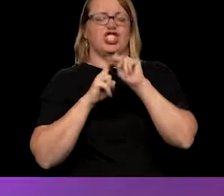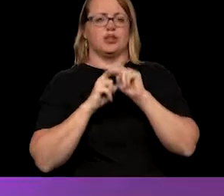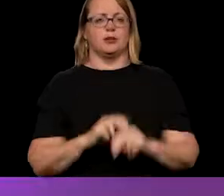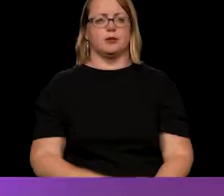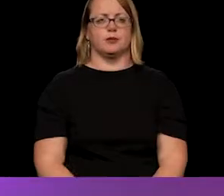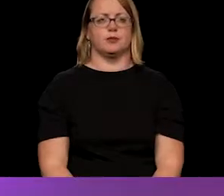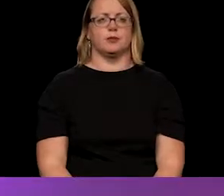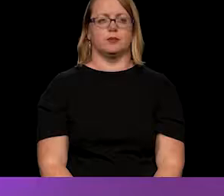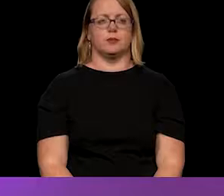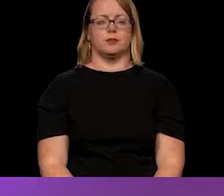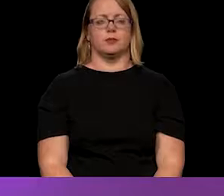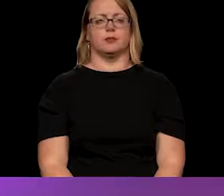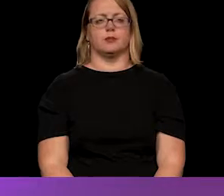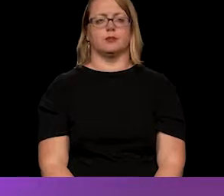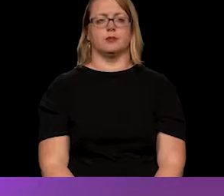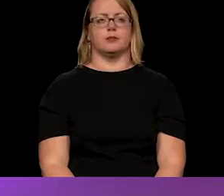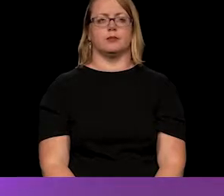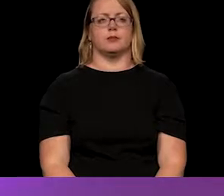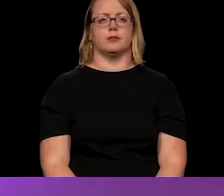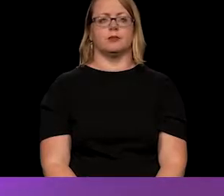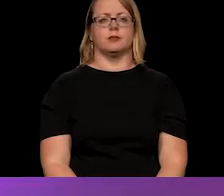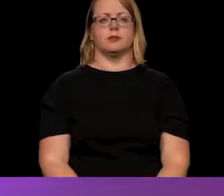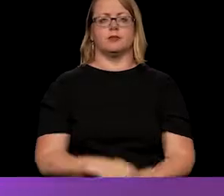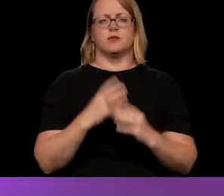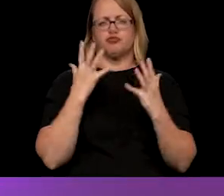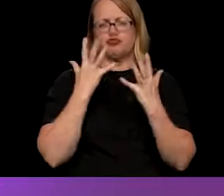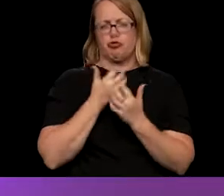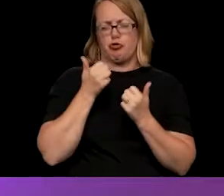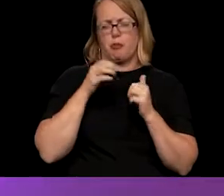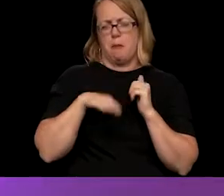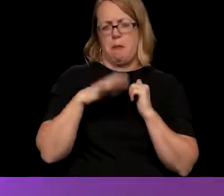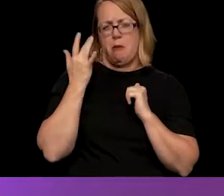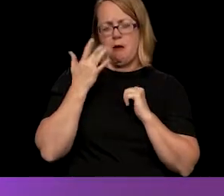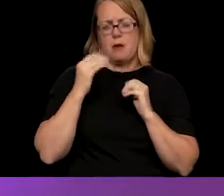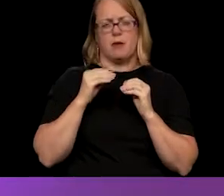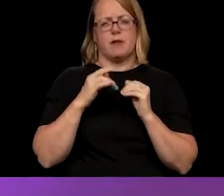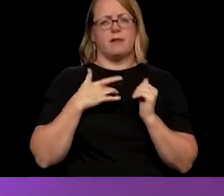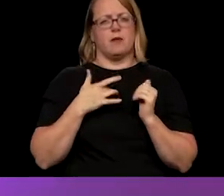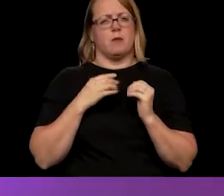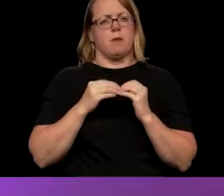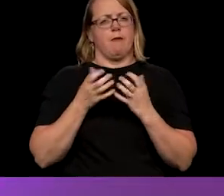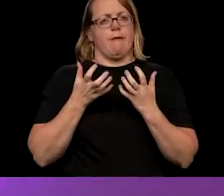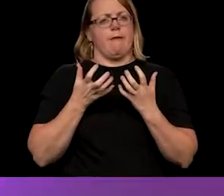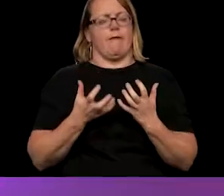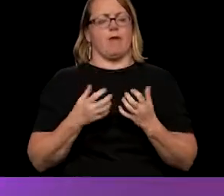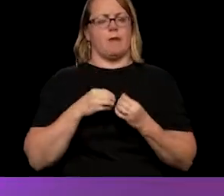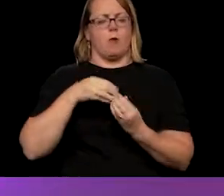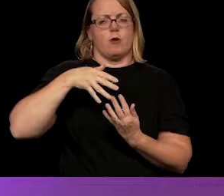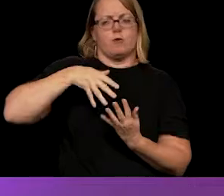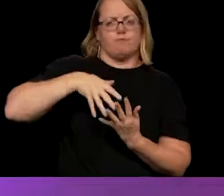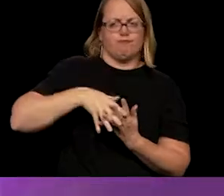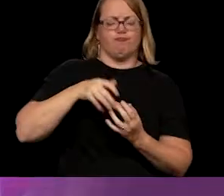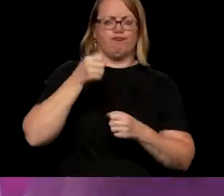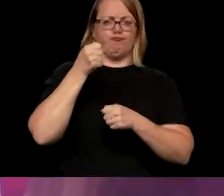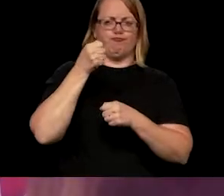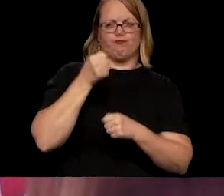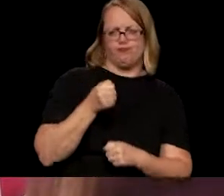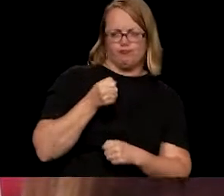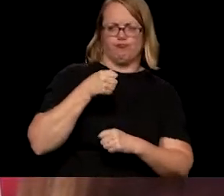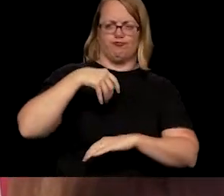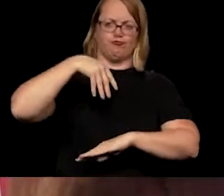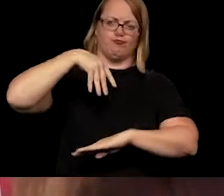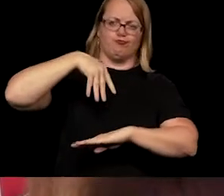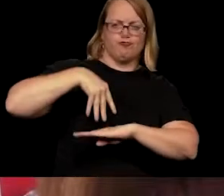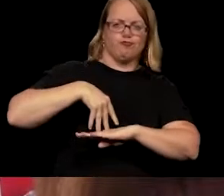on the bottom of each tree. Just makes it more grounded, gives it a sense of gravity.